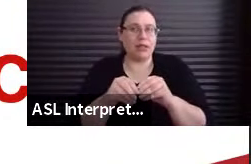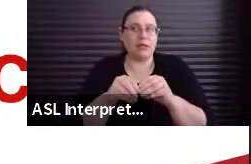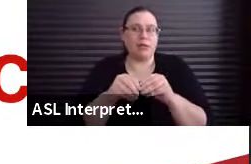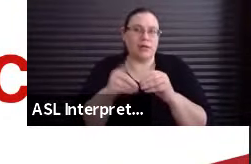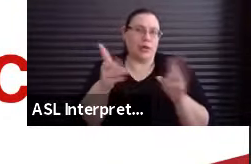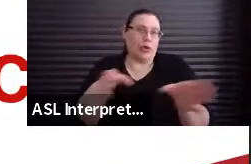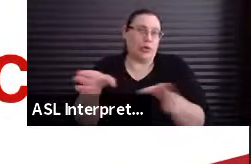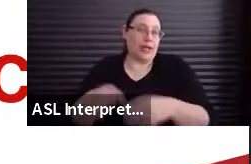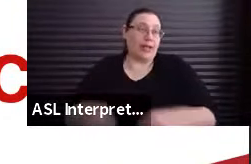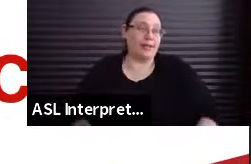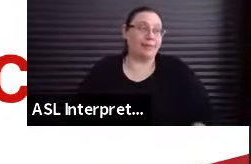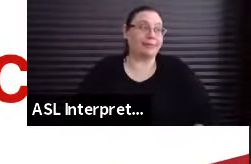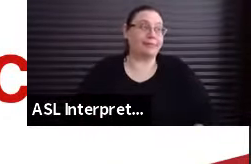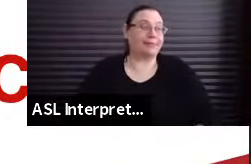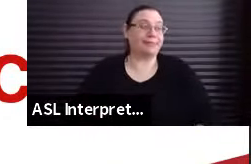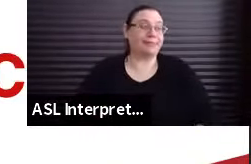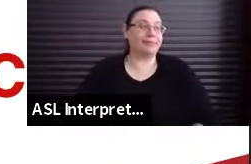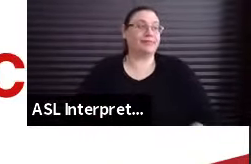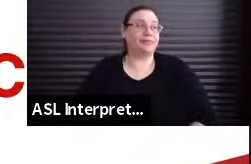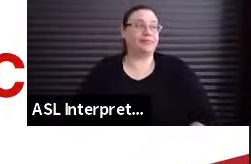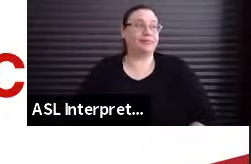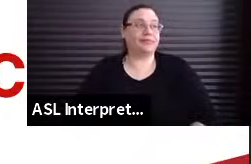organizing. Okay.